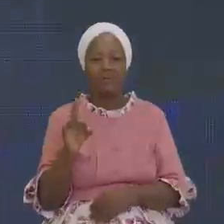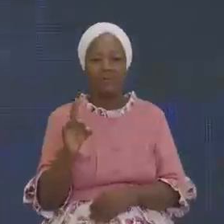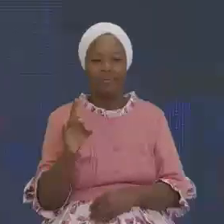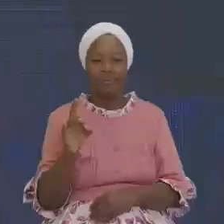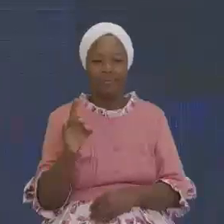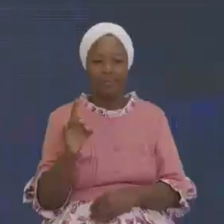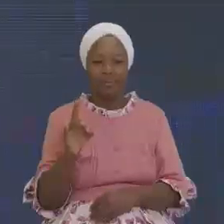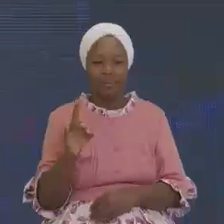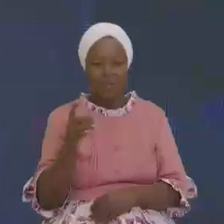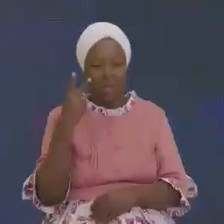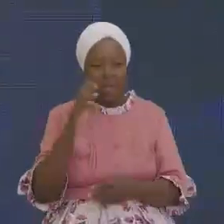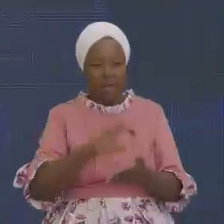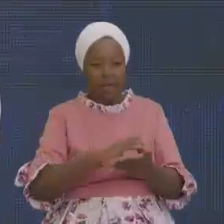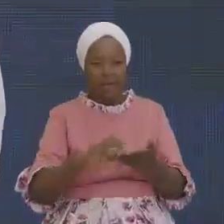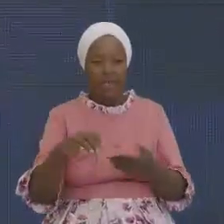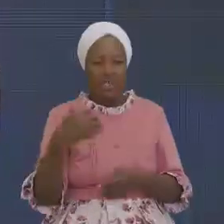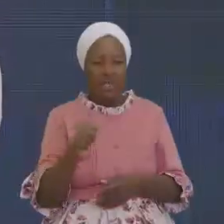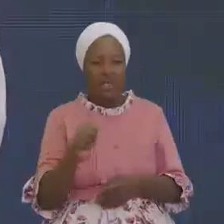Look at verse 10.